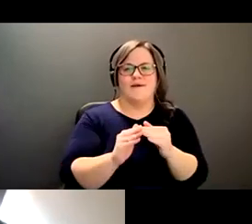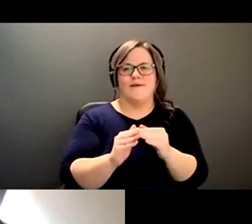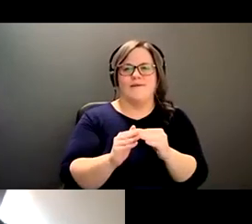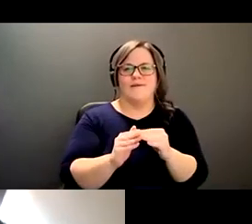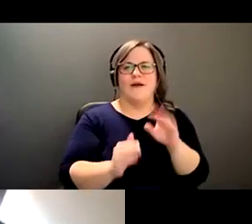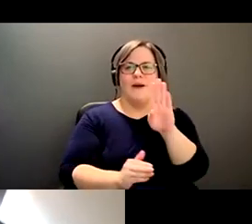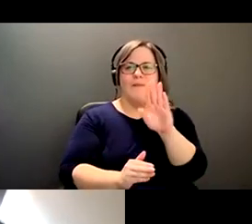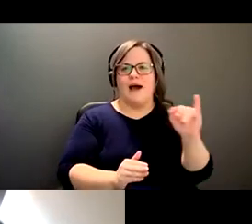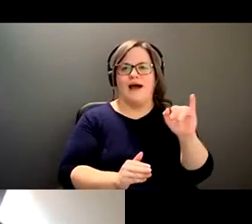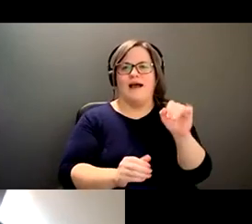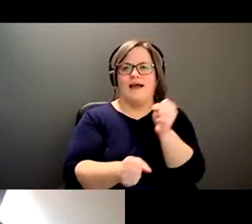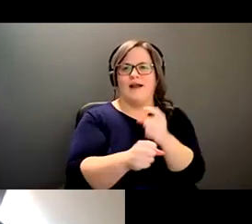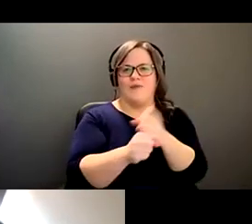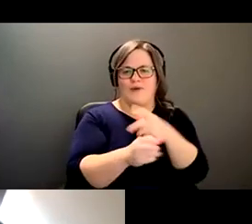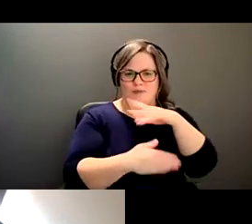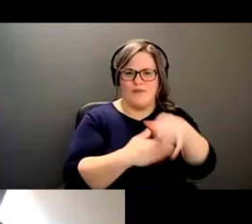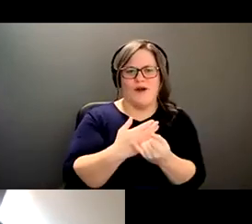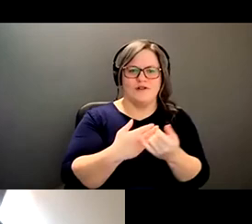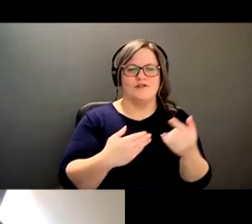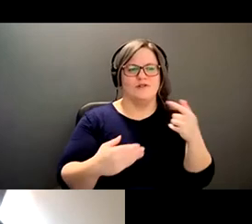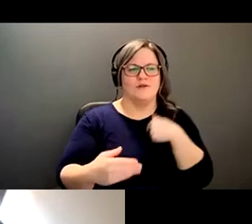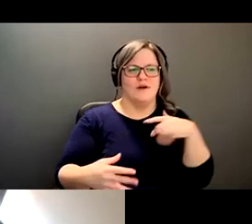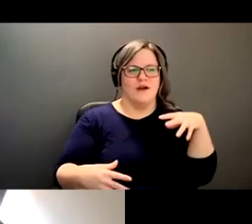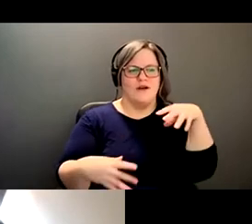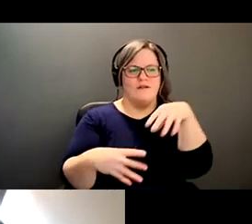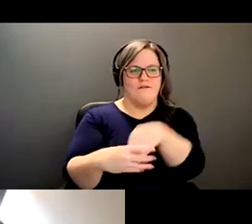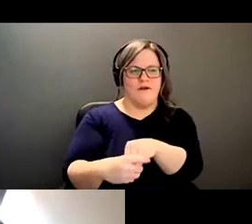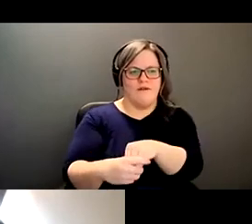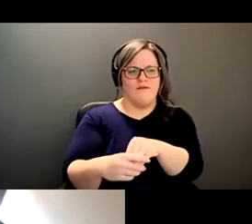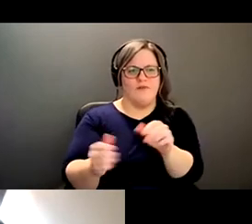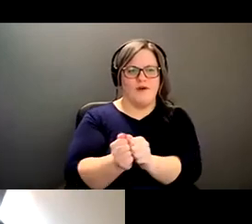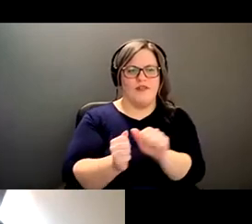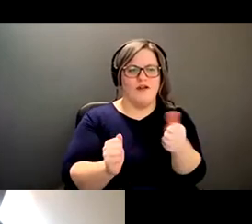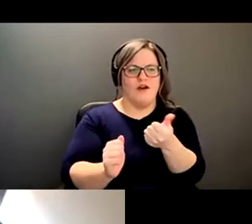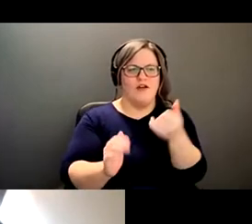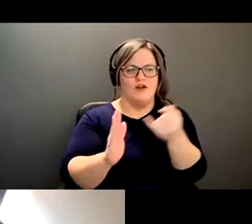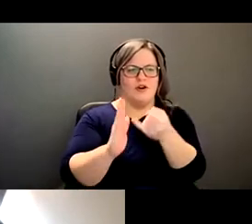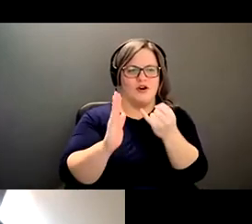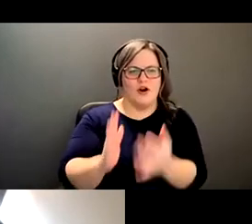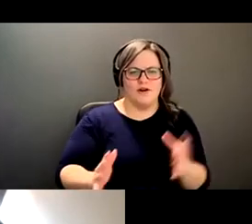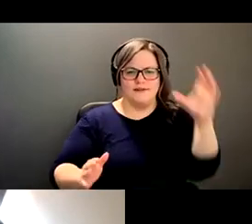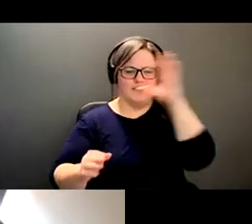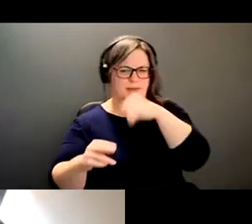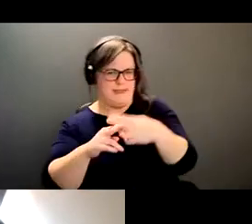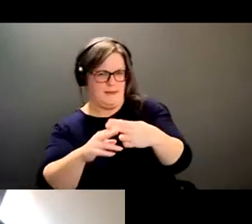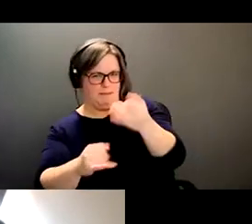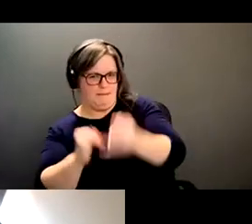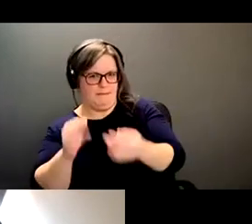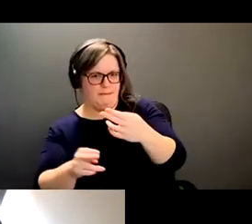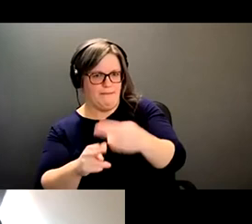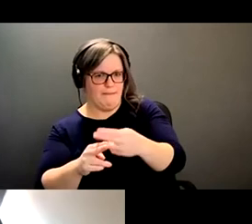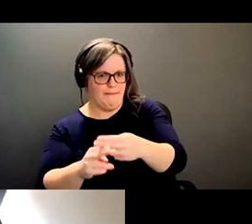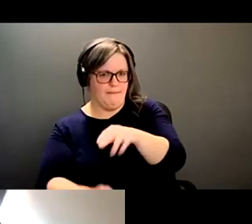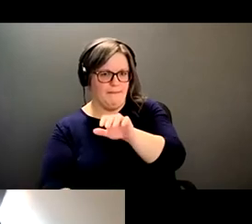working on with Arezu Salamzadeh, another artist here, but specifically in